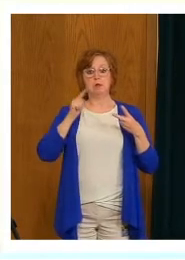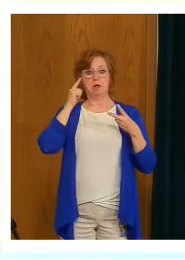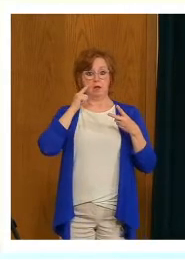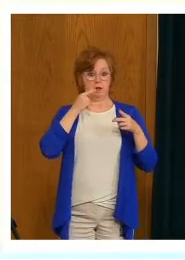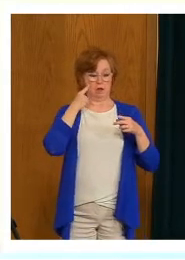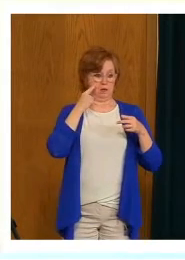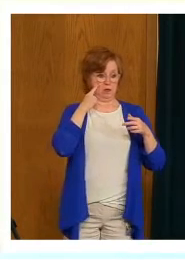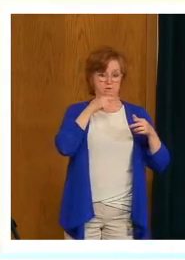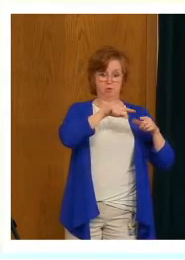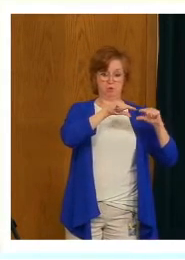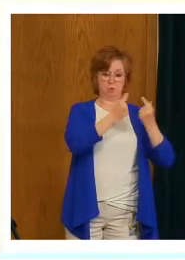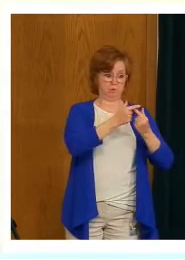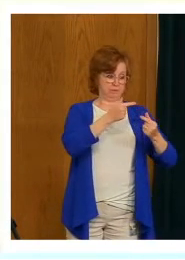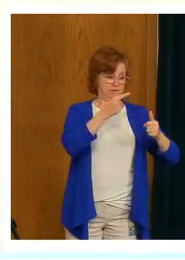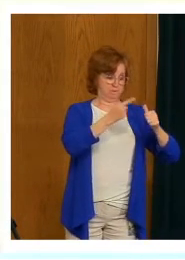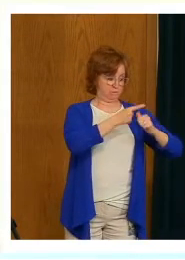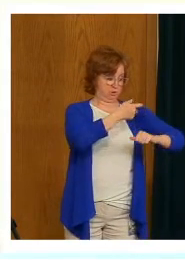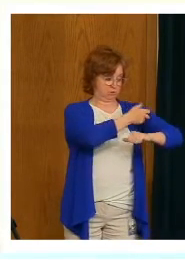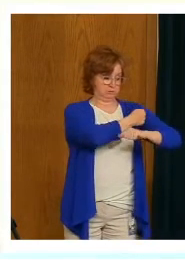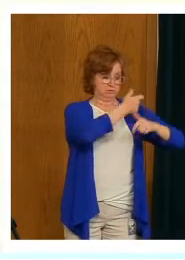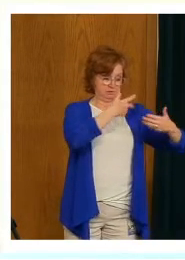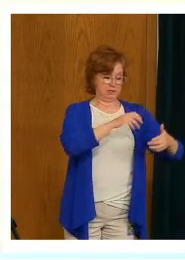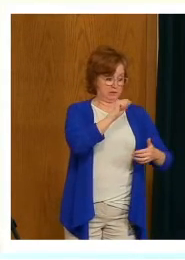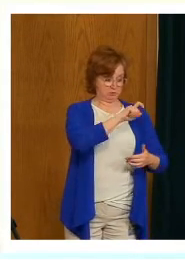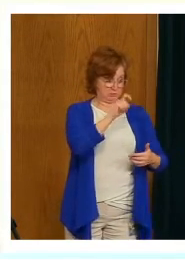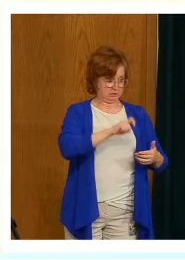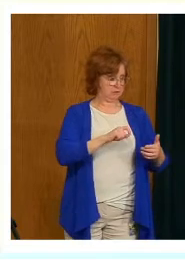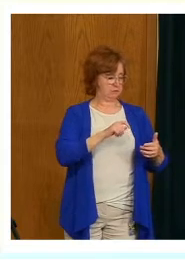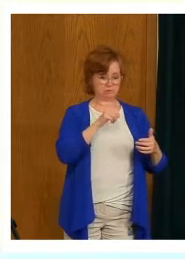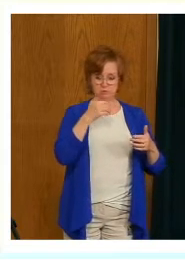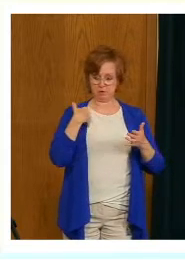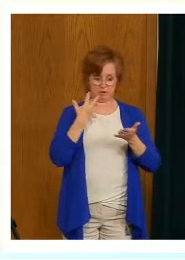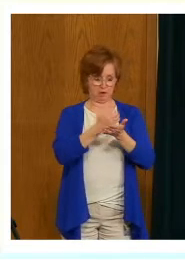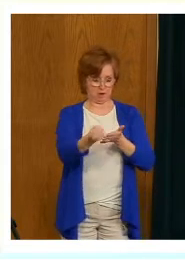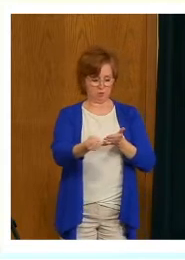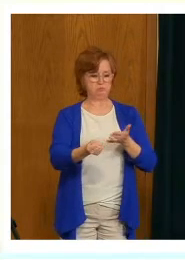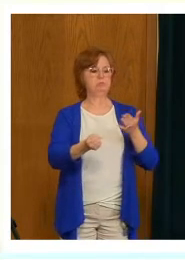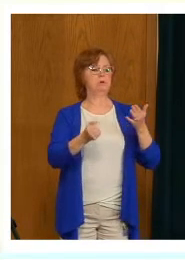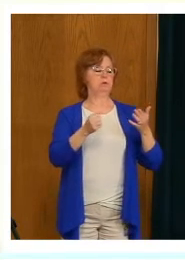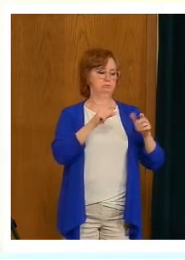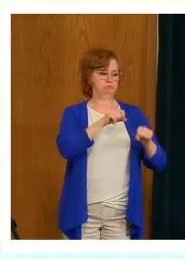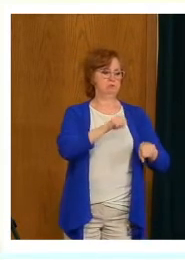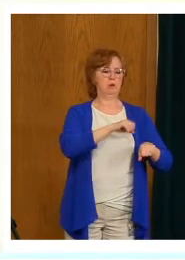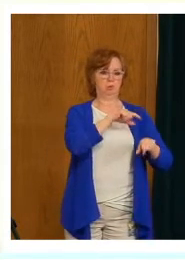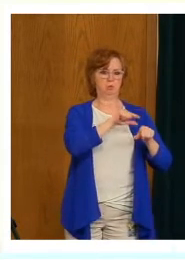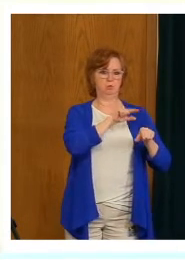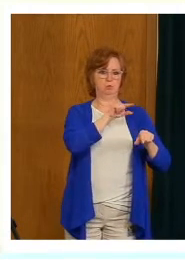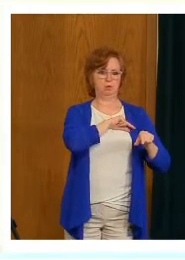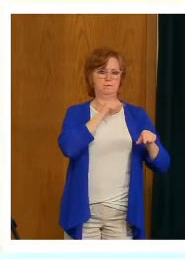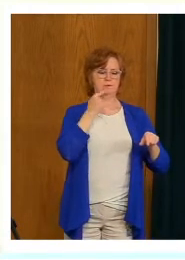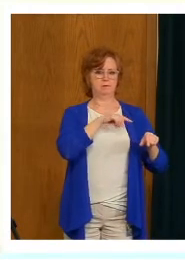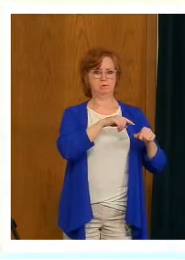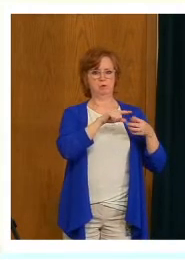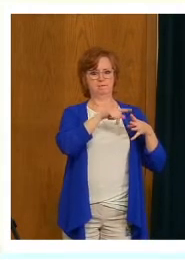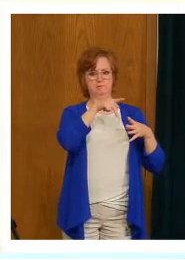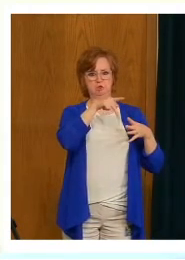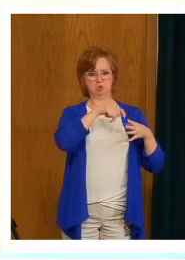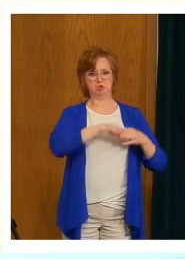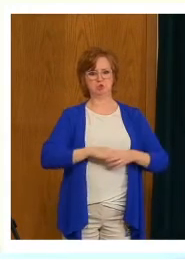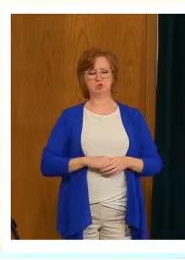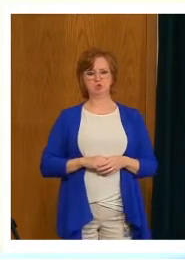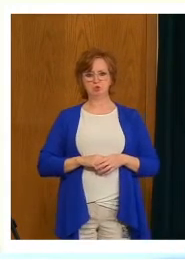If no AstraZeneca is available, it is as good as a second dose with AstraZeneca based on information we have to